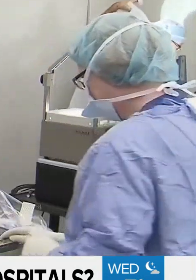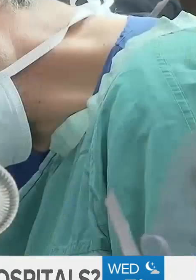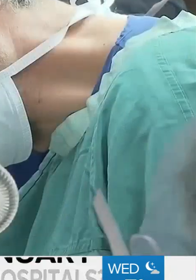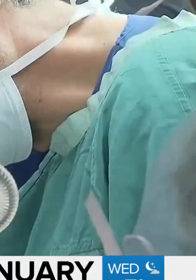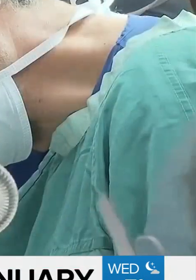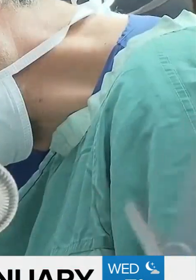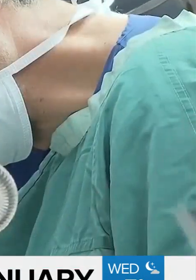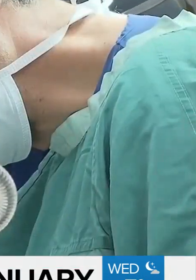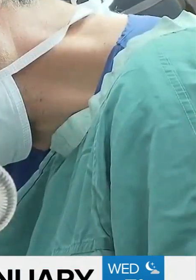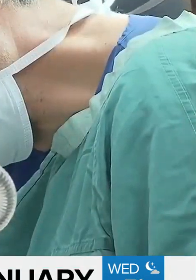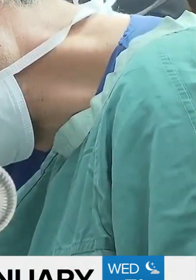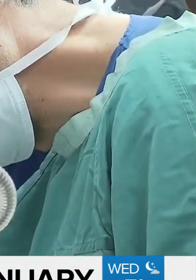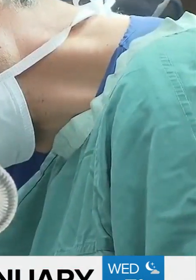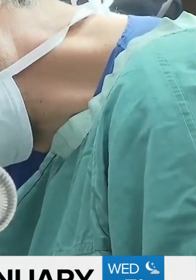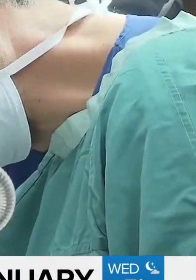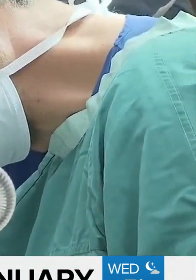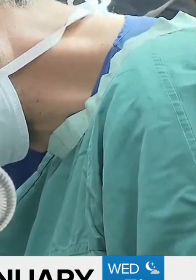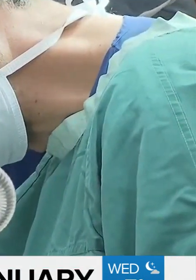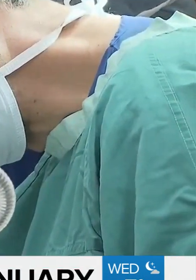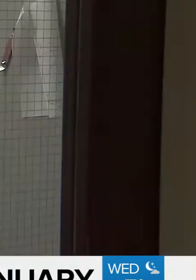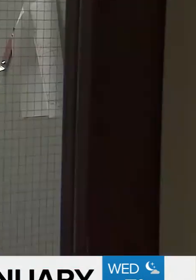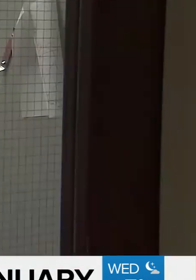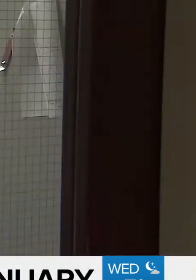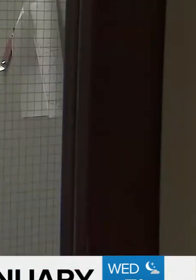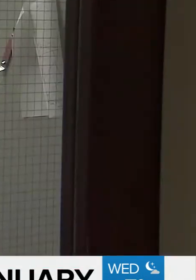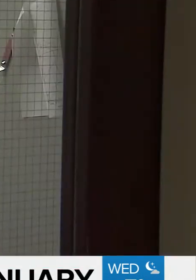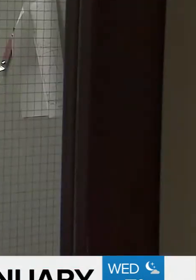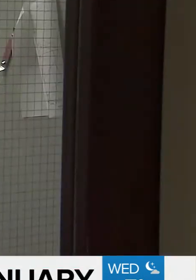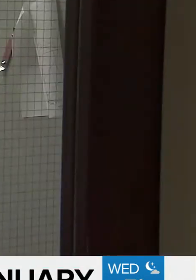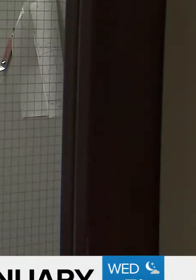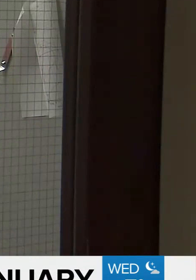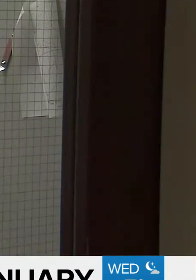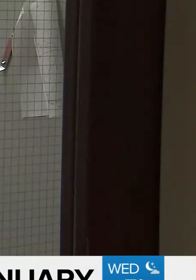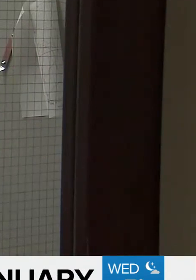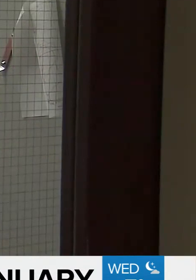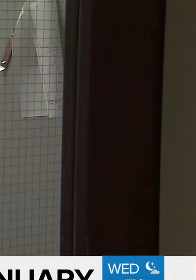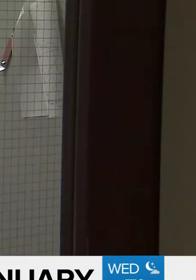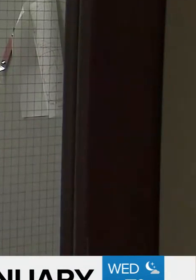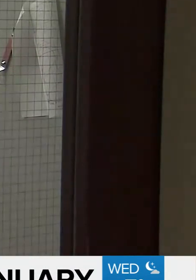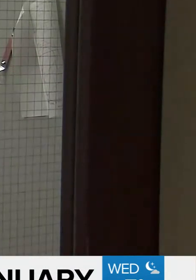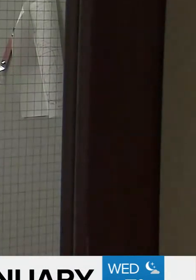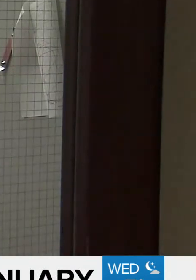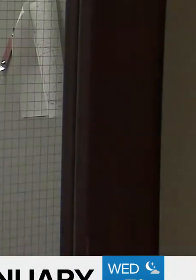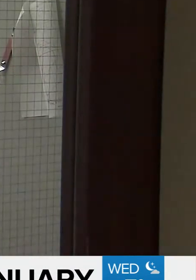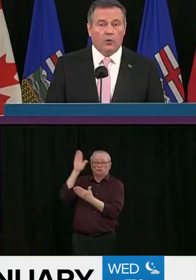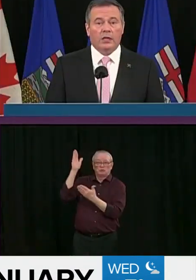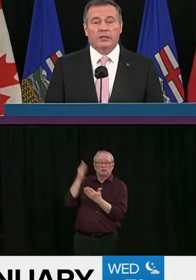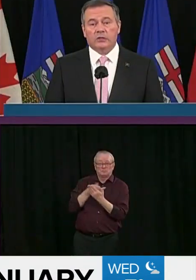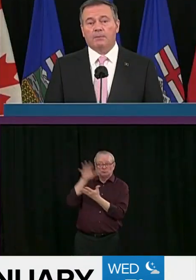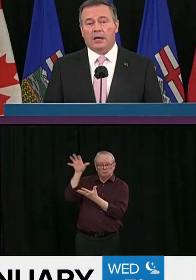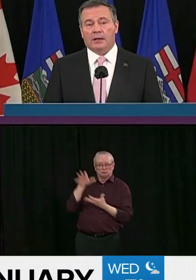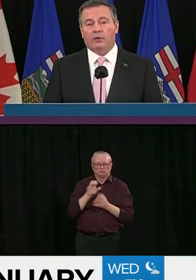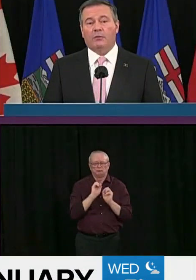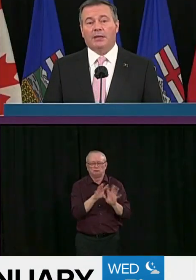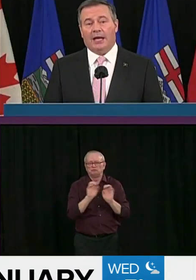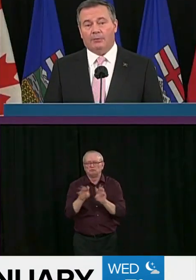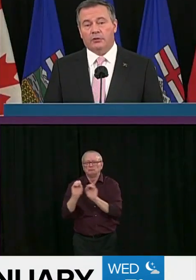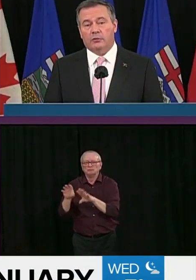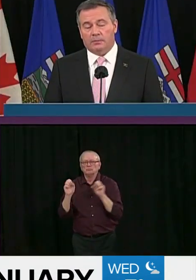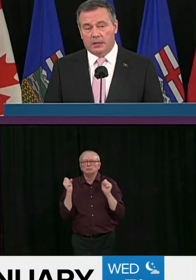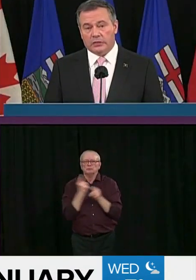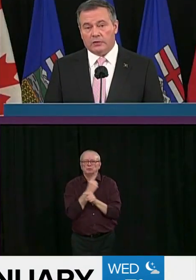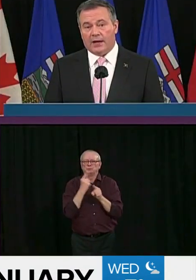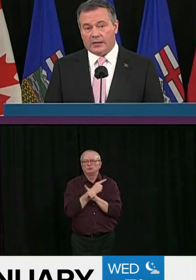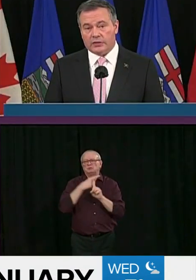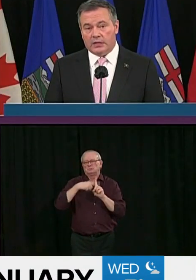healthcare workers will be the first to receive the vaccine, with a rollout likely starting early January. We anticipate that we will be able